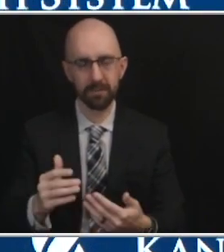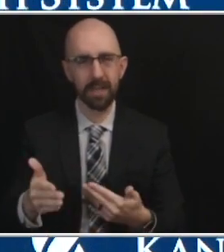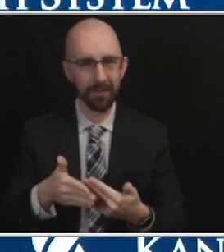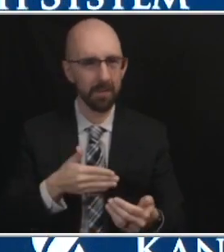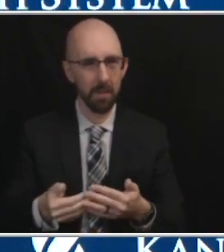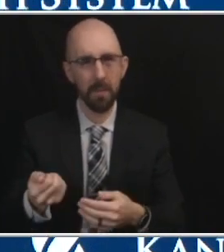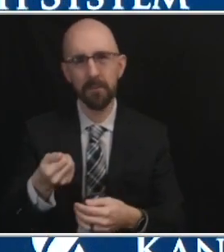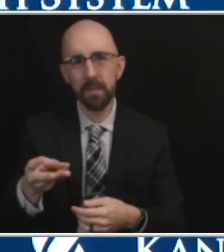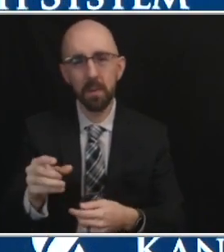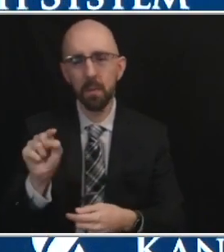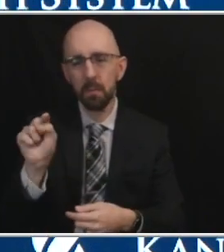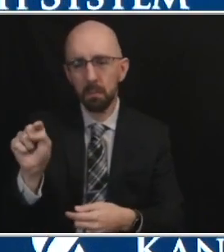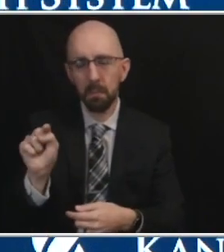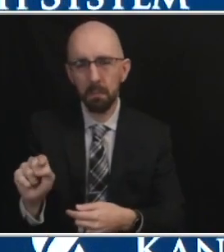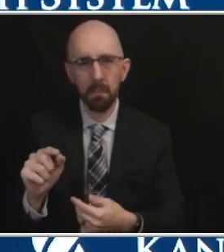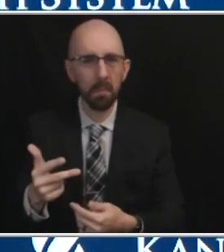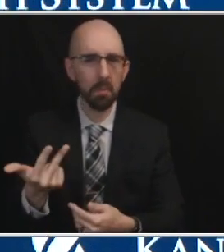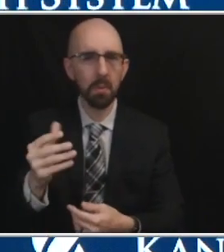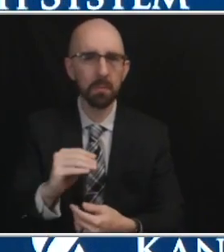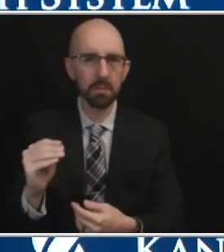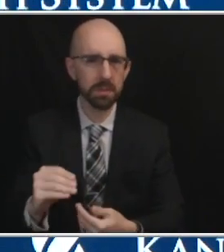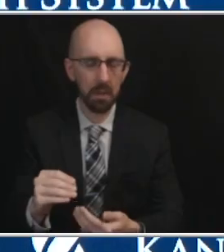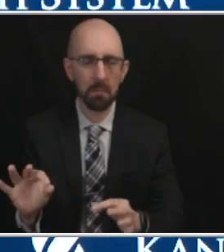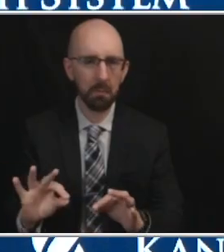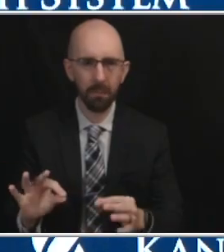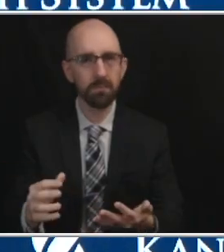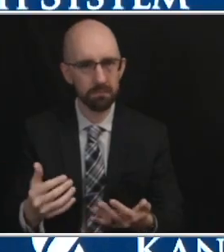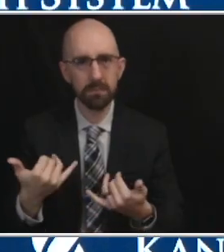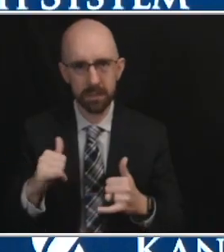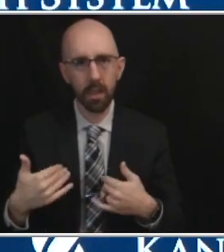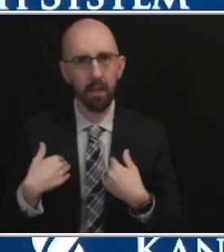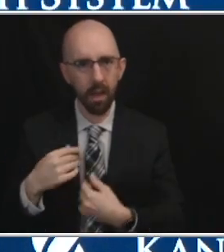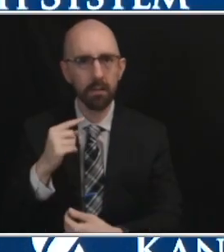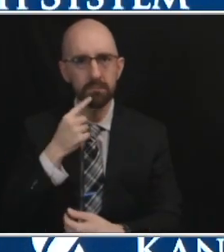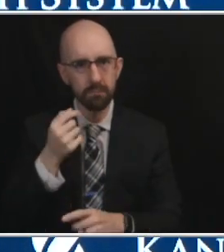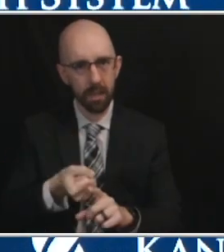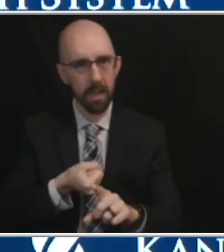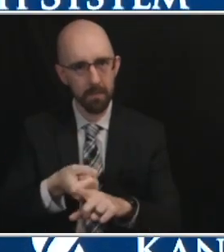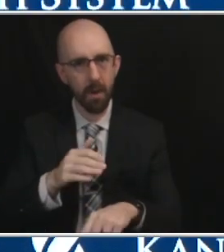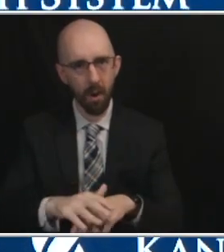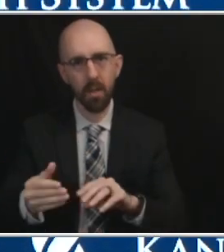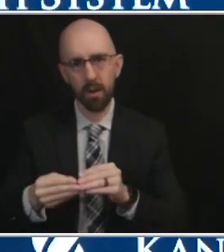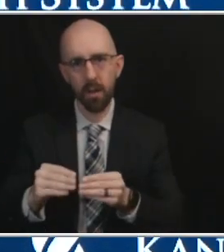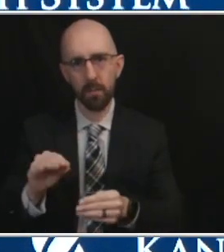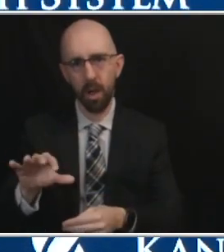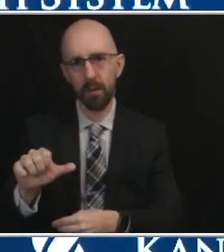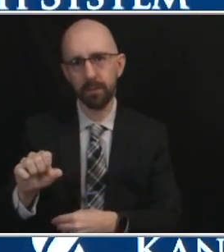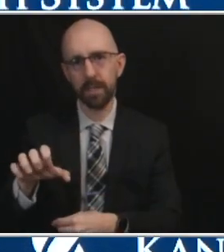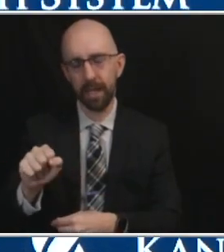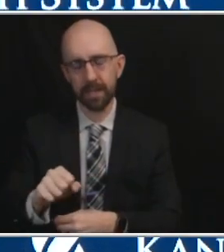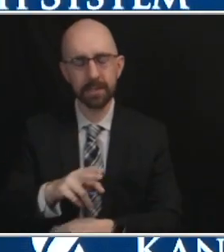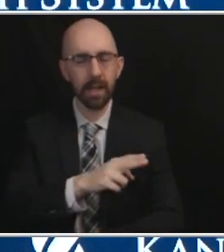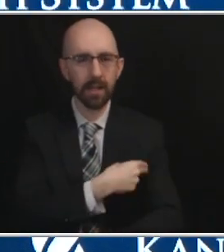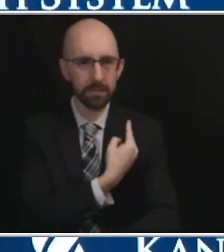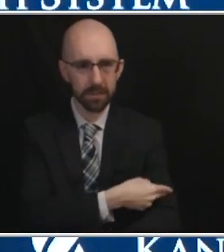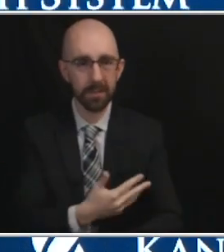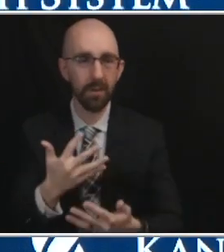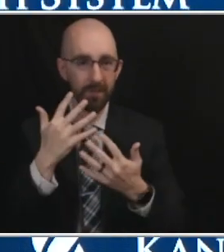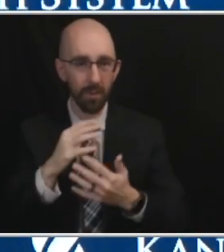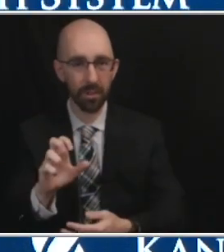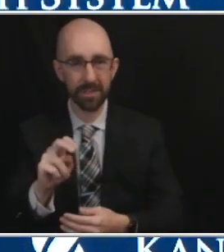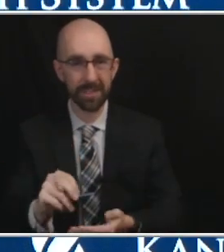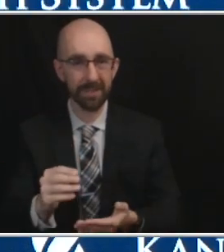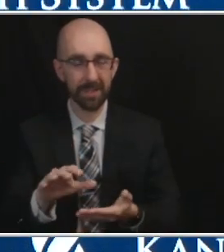percentages. We have shown that it has had a significant impact on the number of cases, hospitalizations, and unfortunately even deaths in